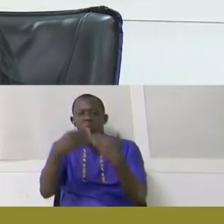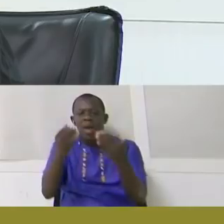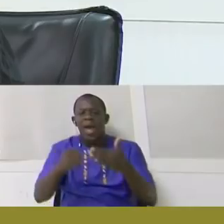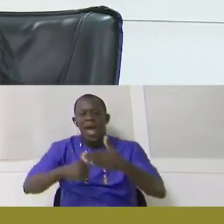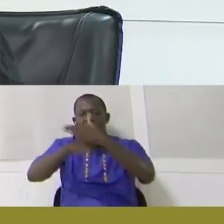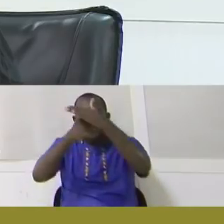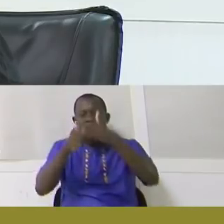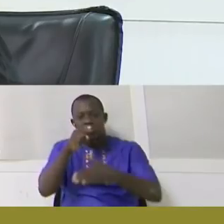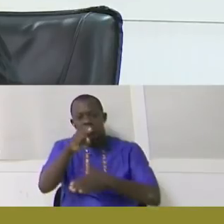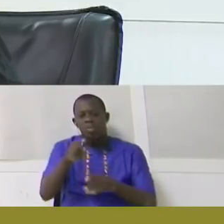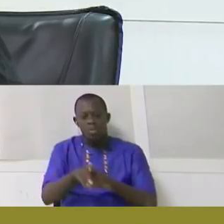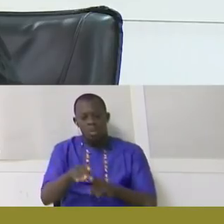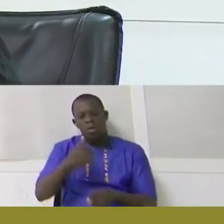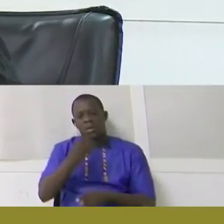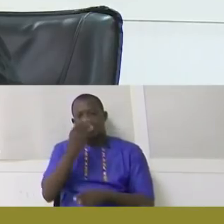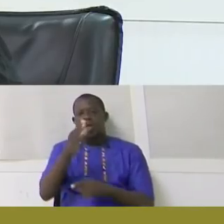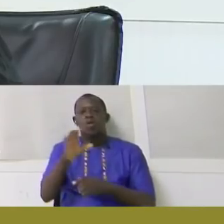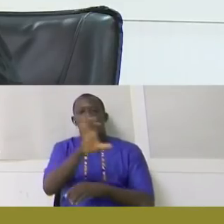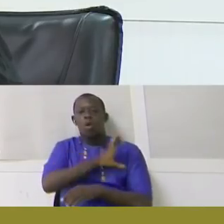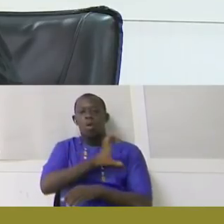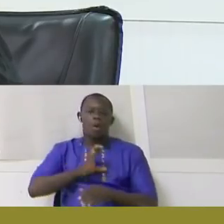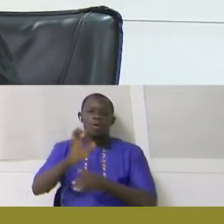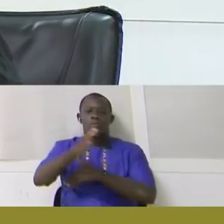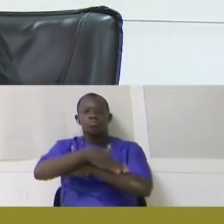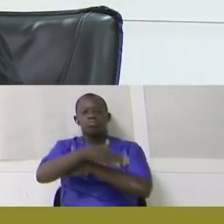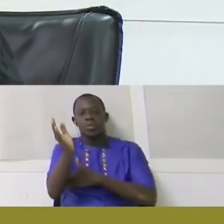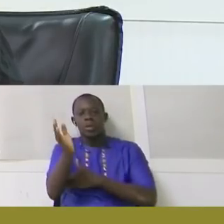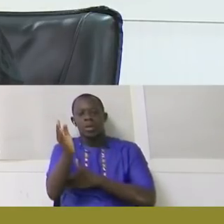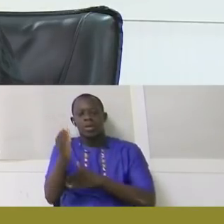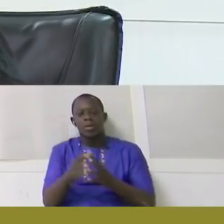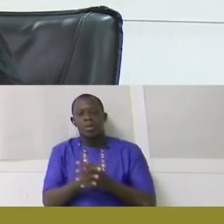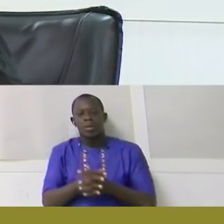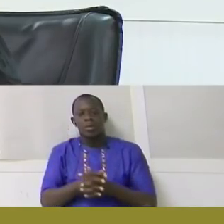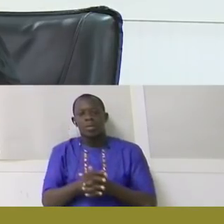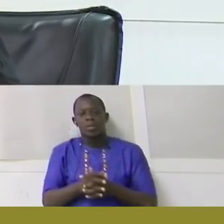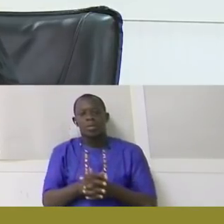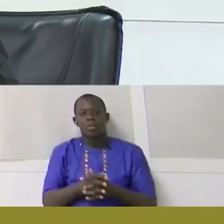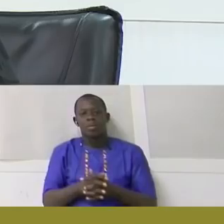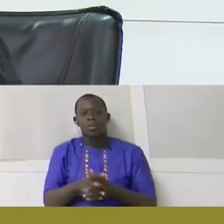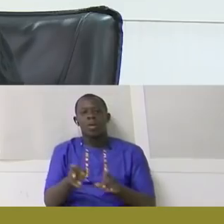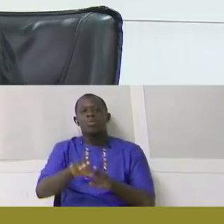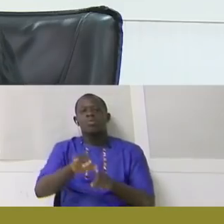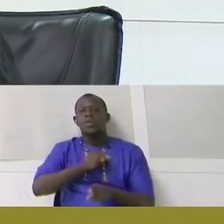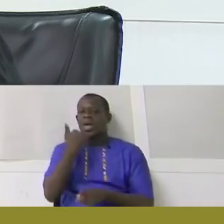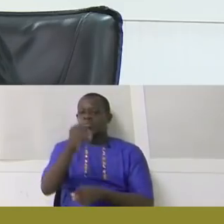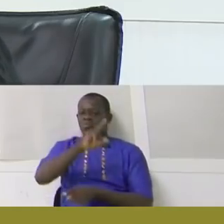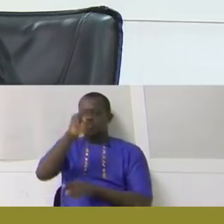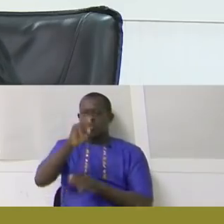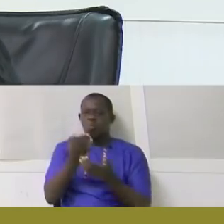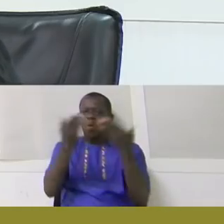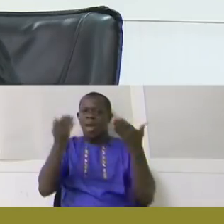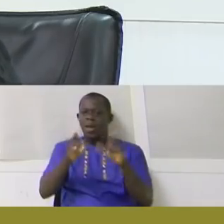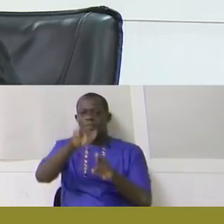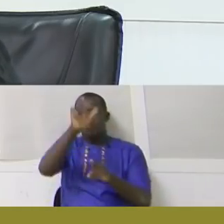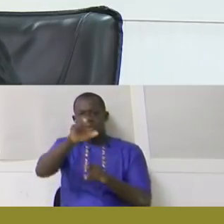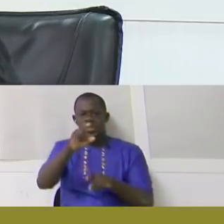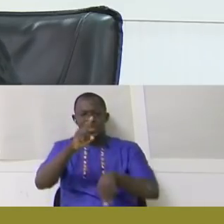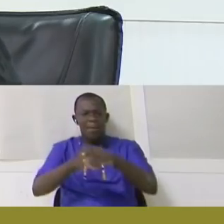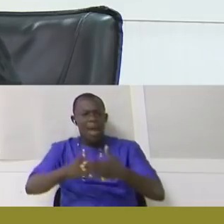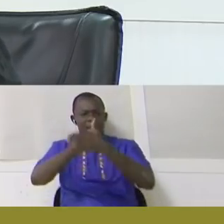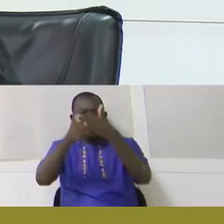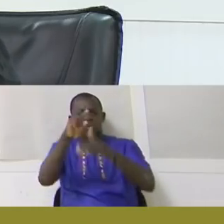individual attack you? Maneko sibunti kirgi. I said at the gate of the house. Mune maluta bumla attack you hulo. He said to me, why did you not scream